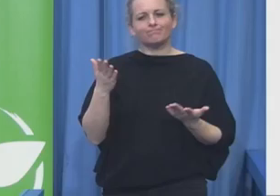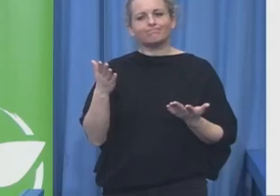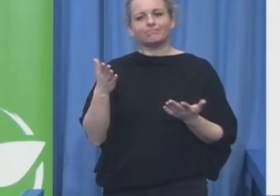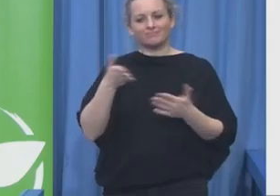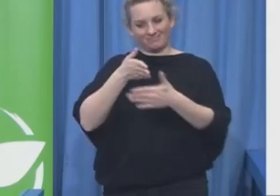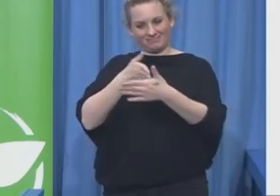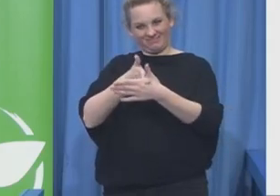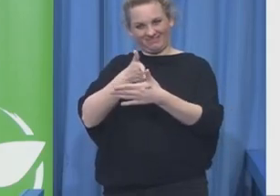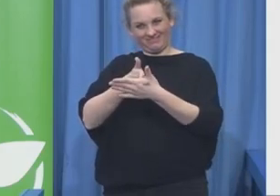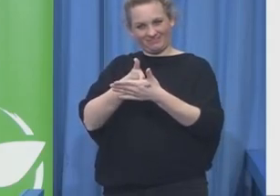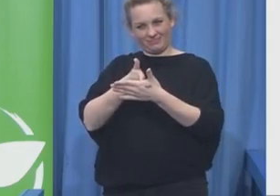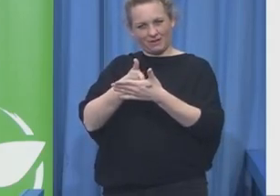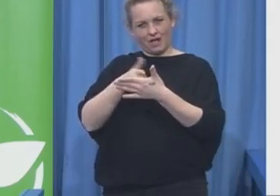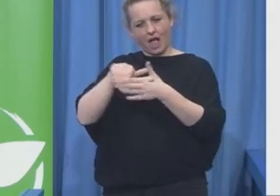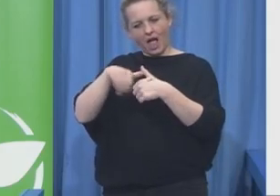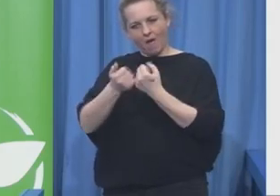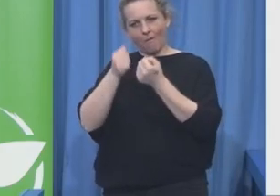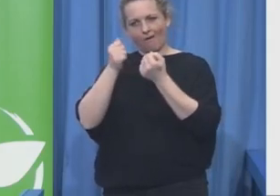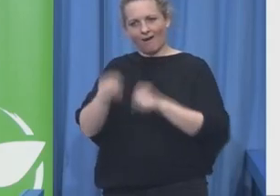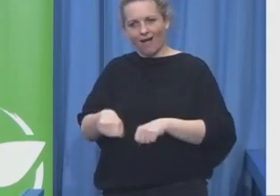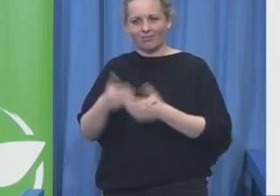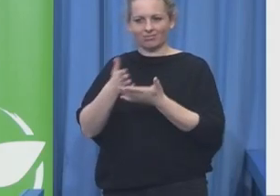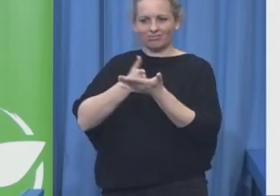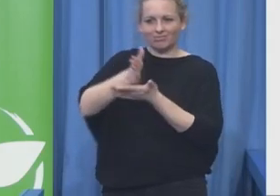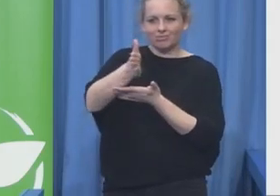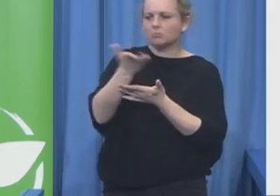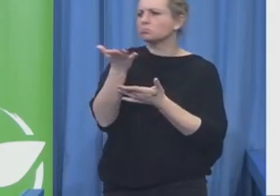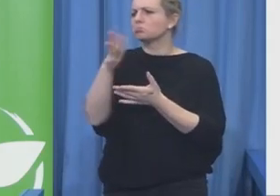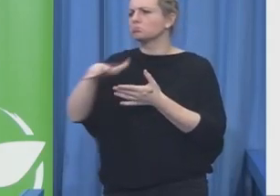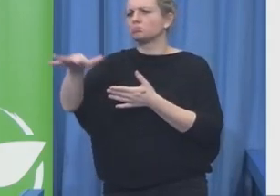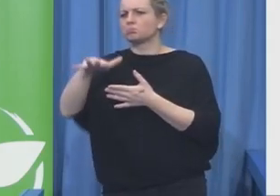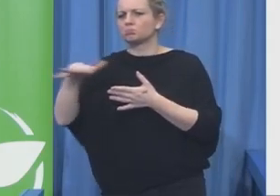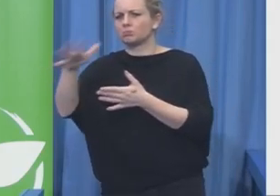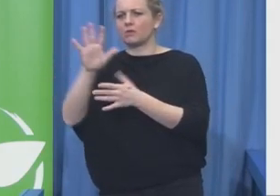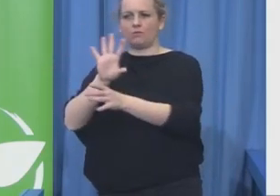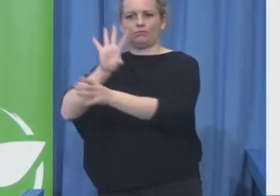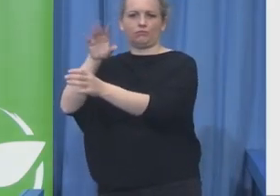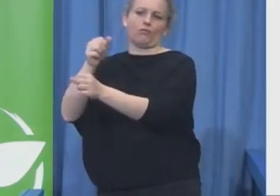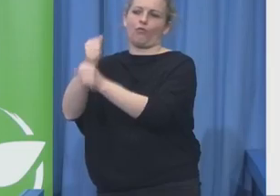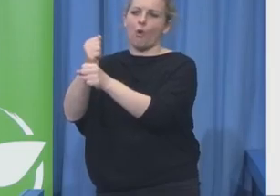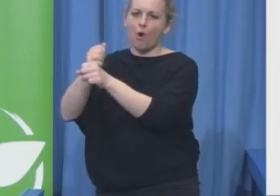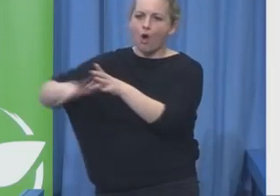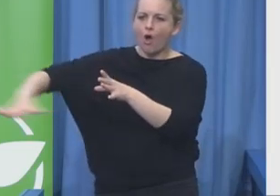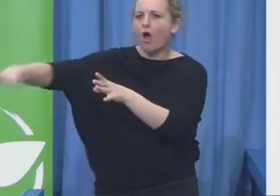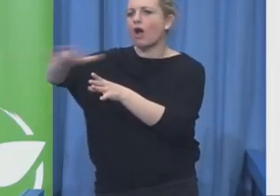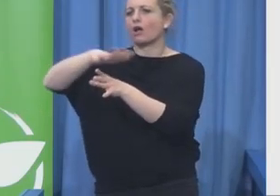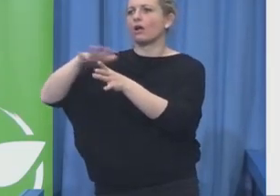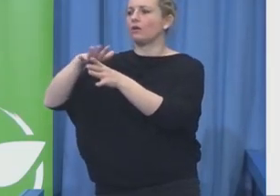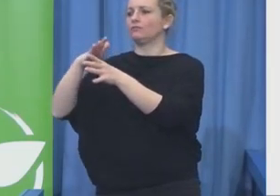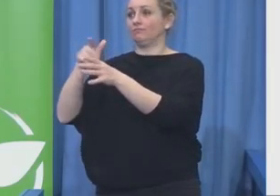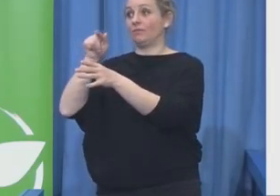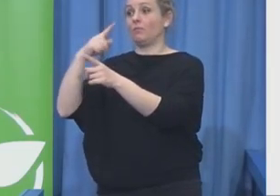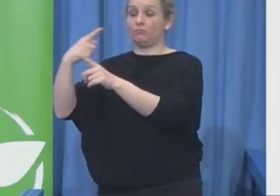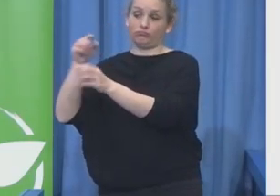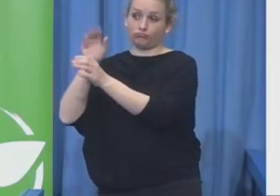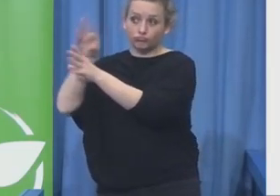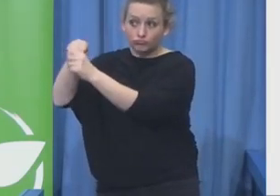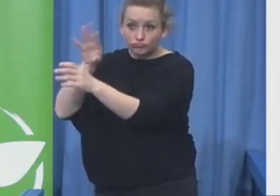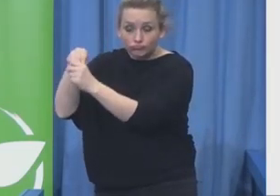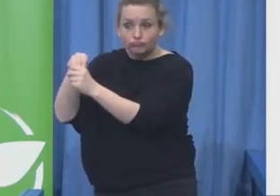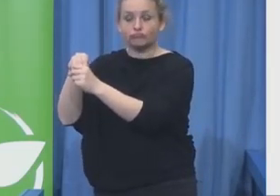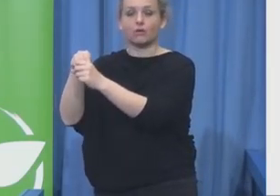and vocational training as well as employment opportunities that are available to all citizens. So they weren't